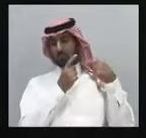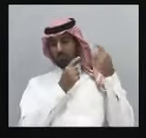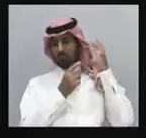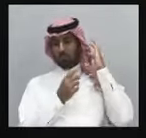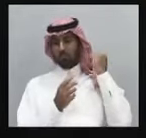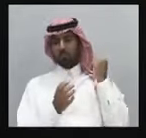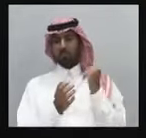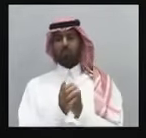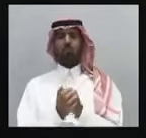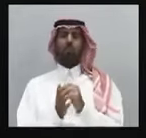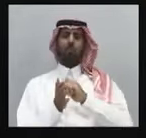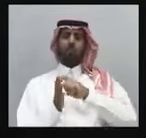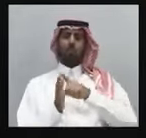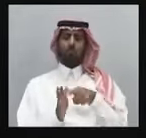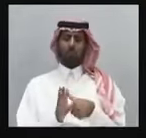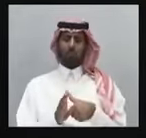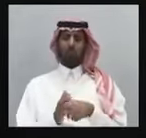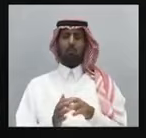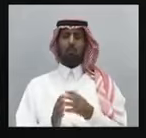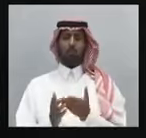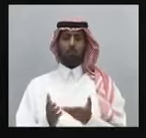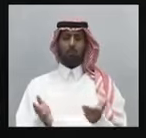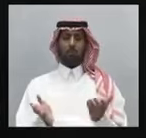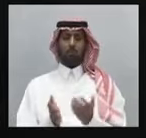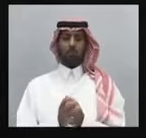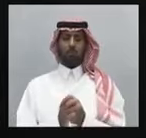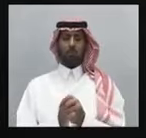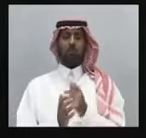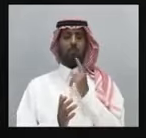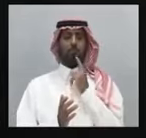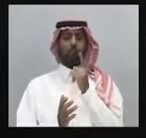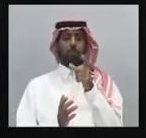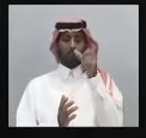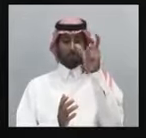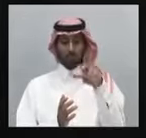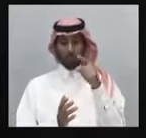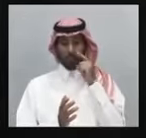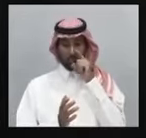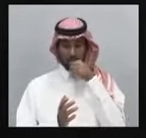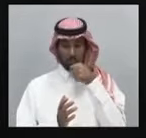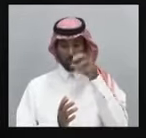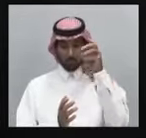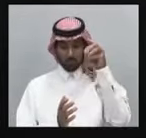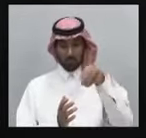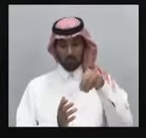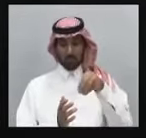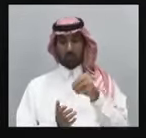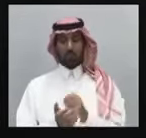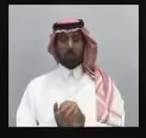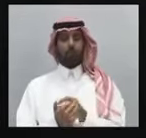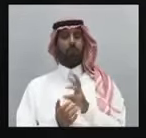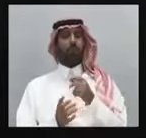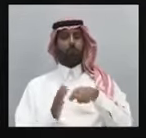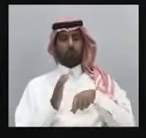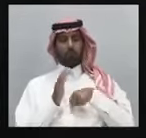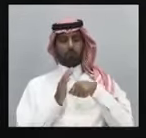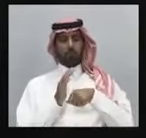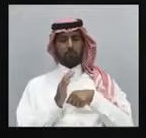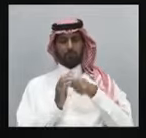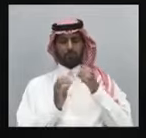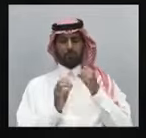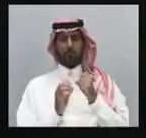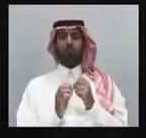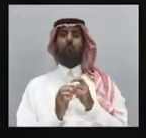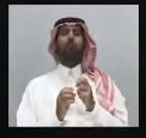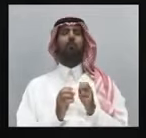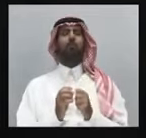the end the engineering interns. What are the qualities for the media intern? You're going to